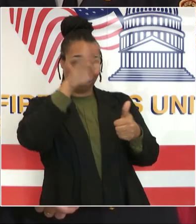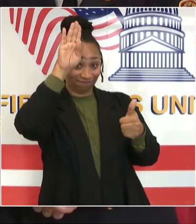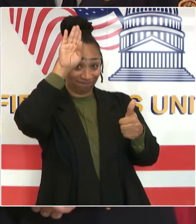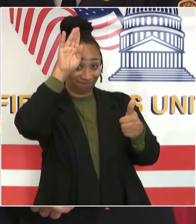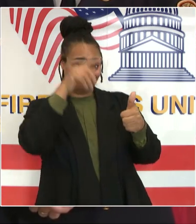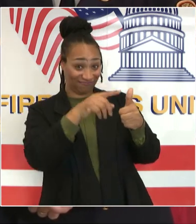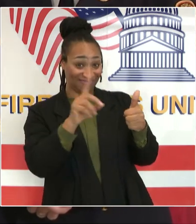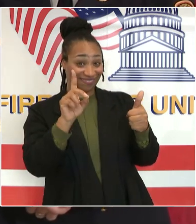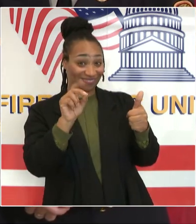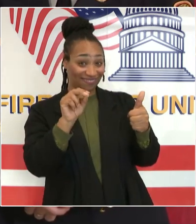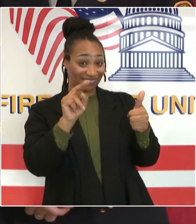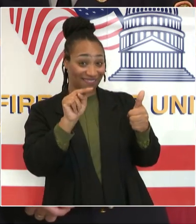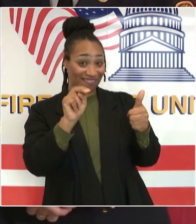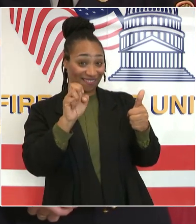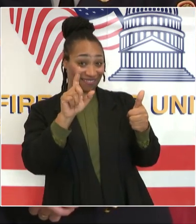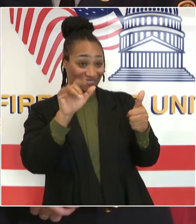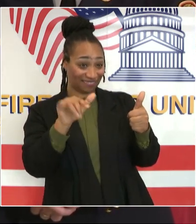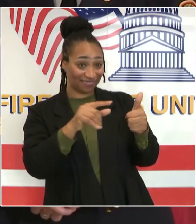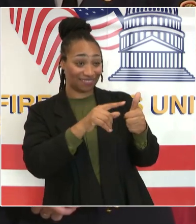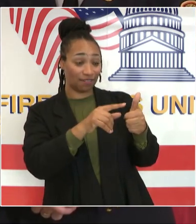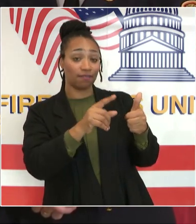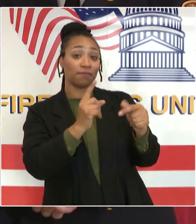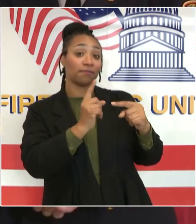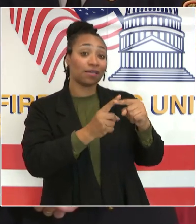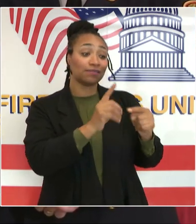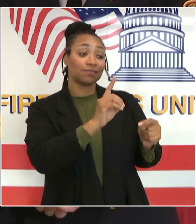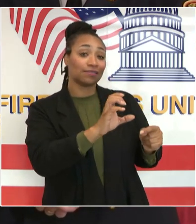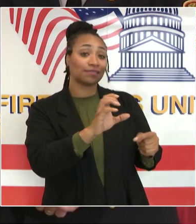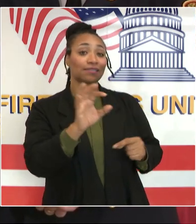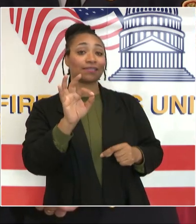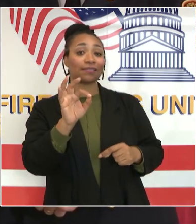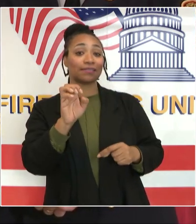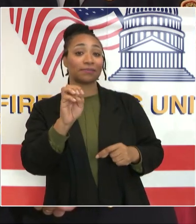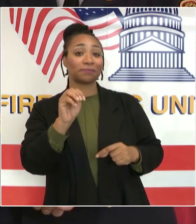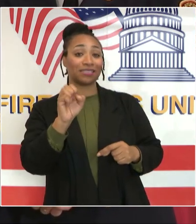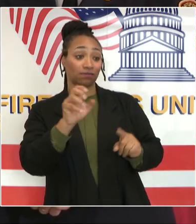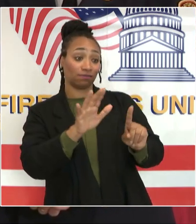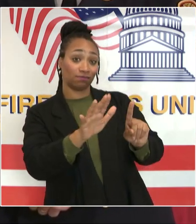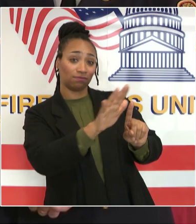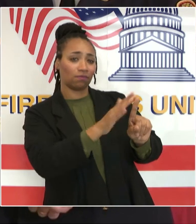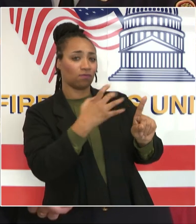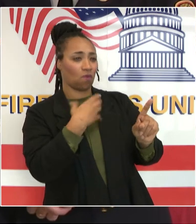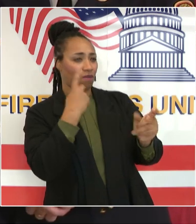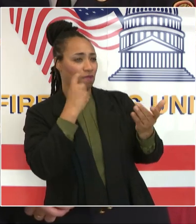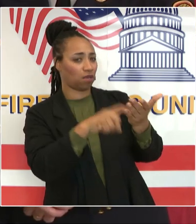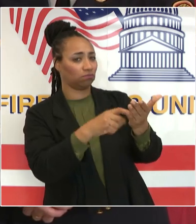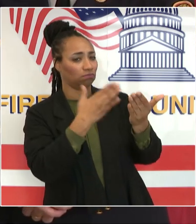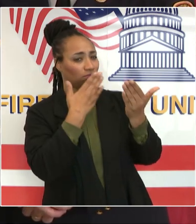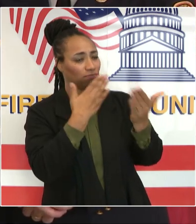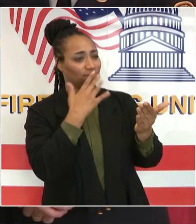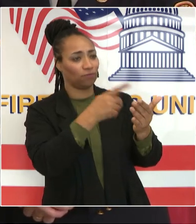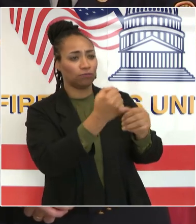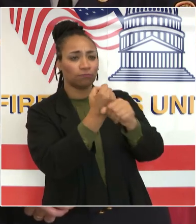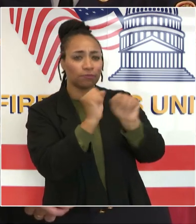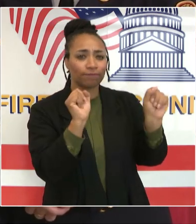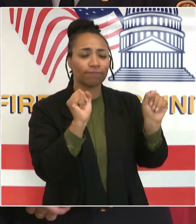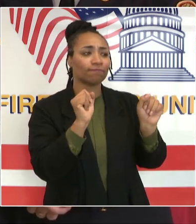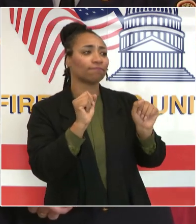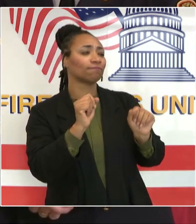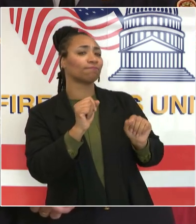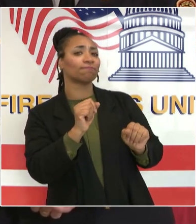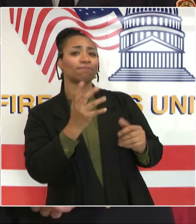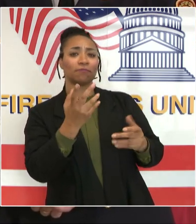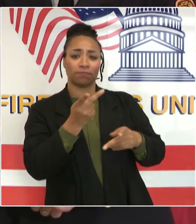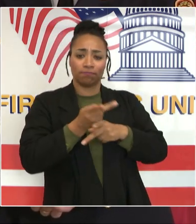EMS Department. Thank you for all you do to save lives and keep our community safe. And as you alluded to earlier, the nation got an opportunity to